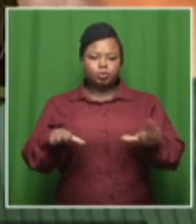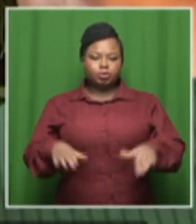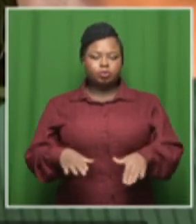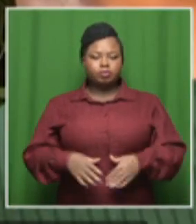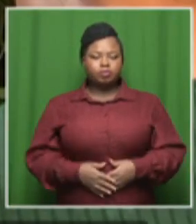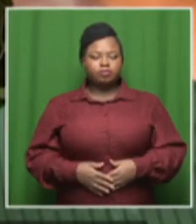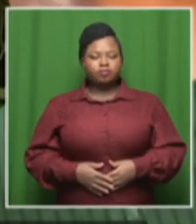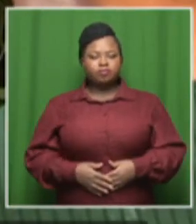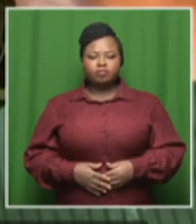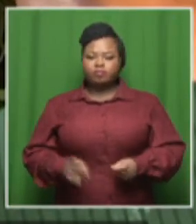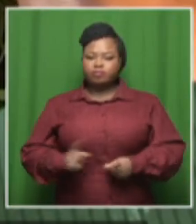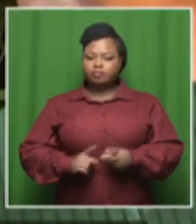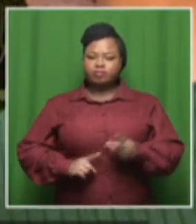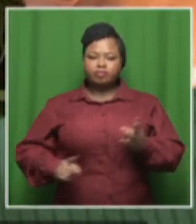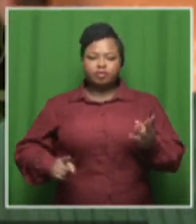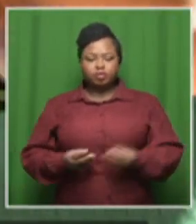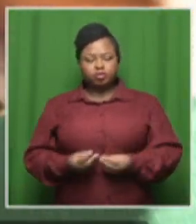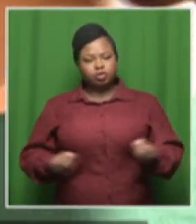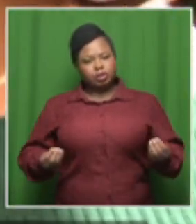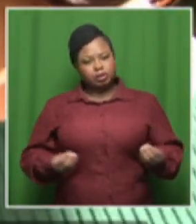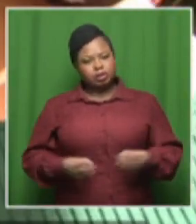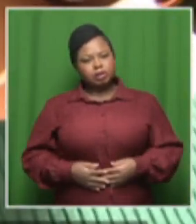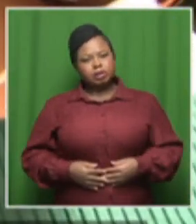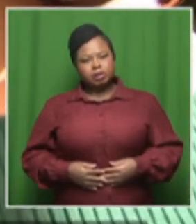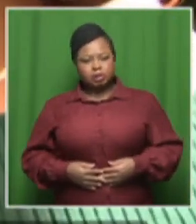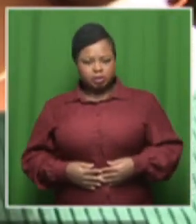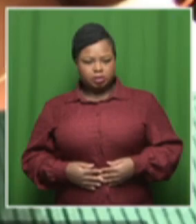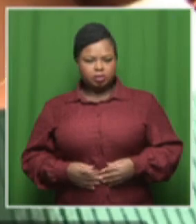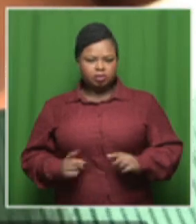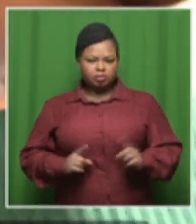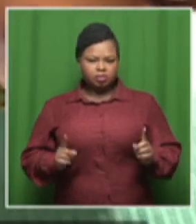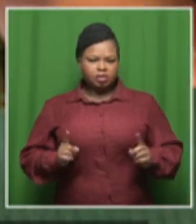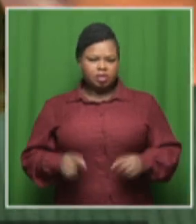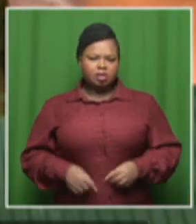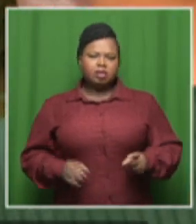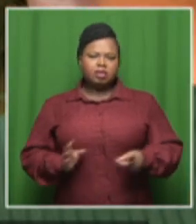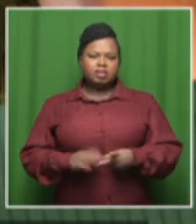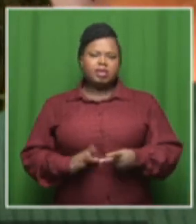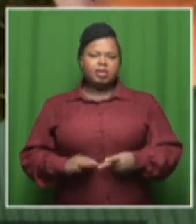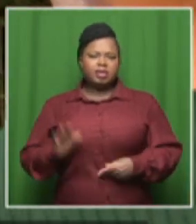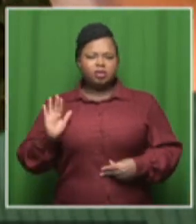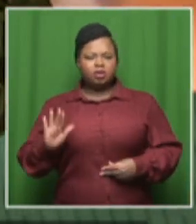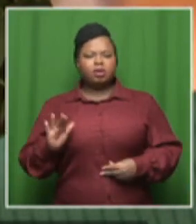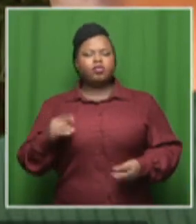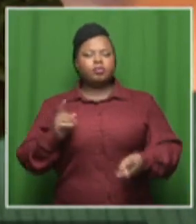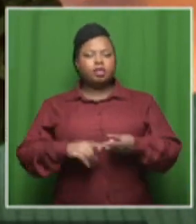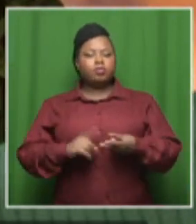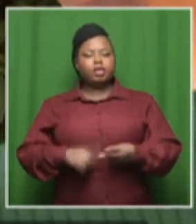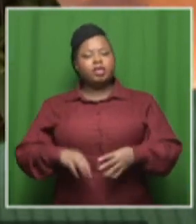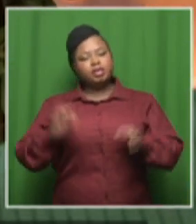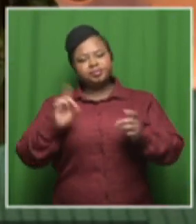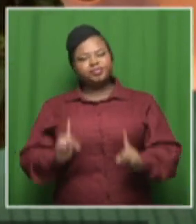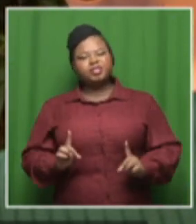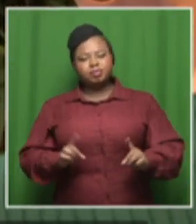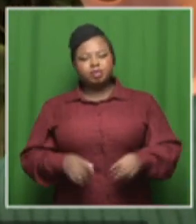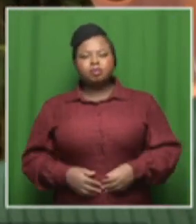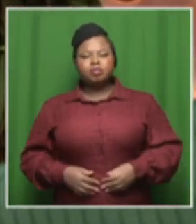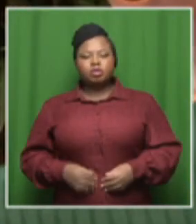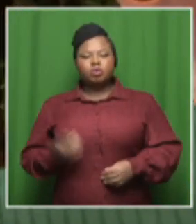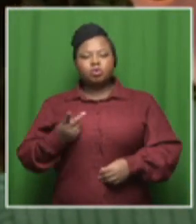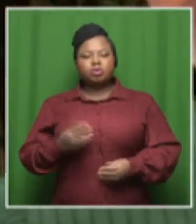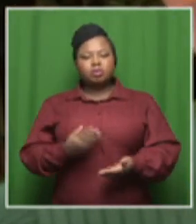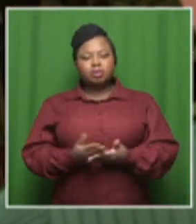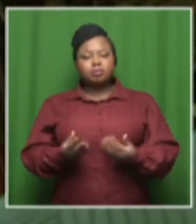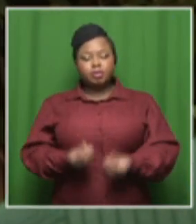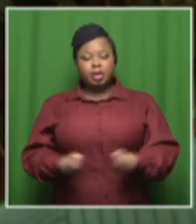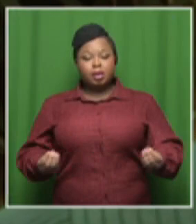different realms of world, you know, like they are. But here we're all the same. Like it's just special. So yes, some kids are